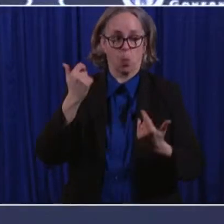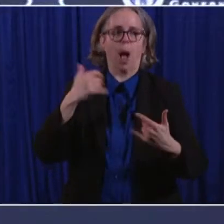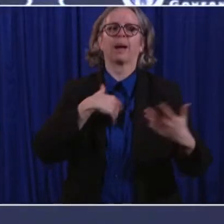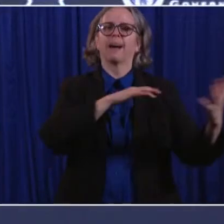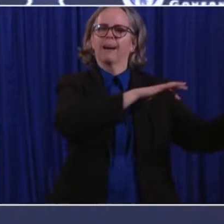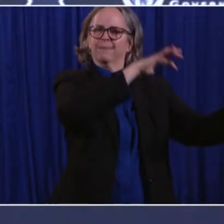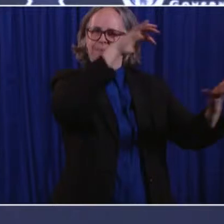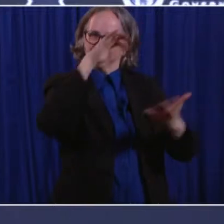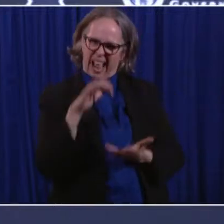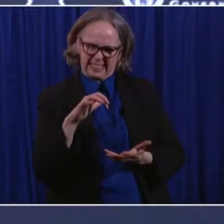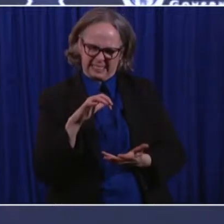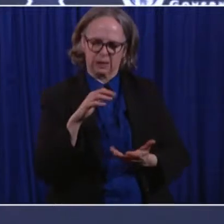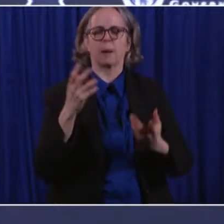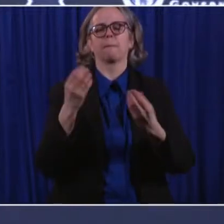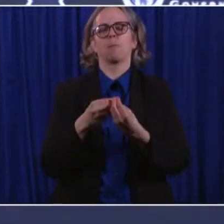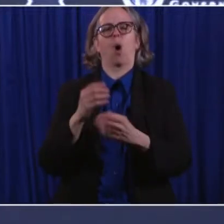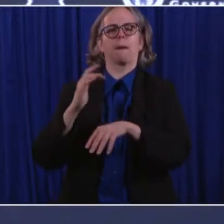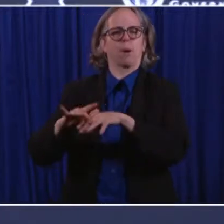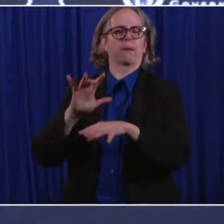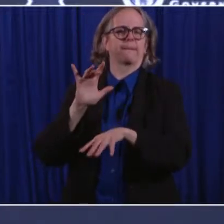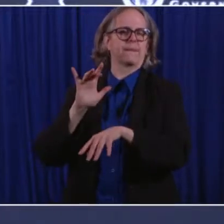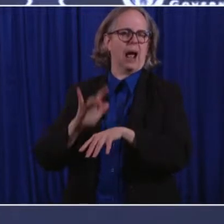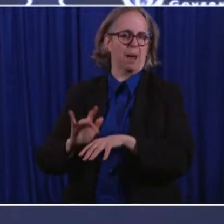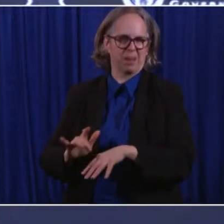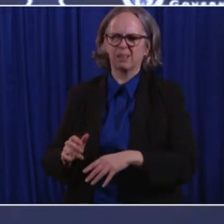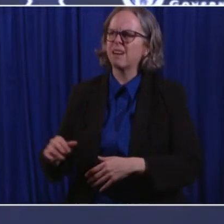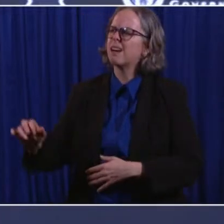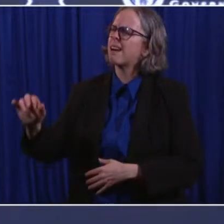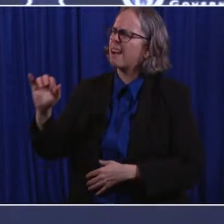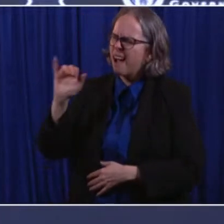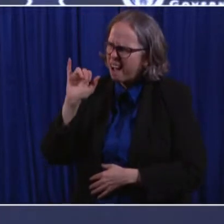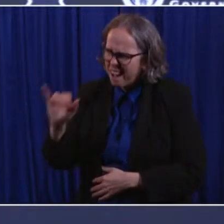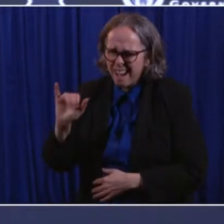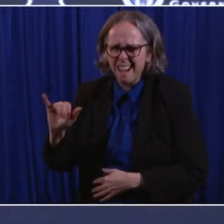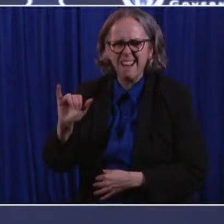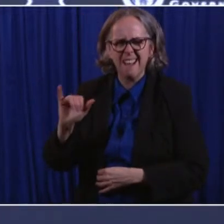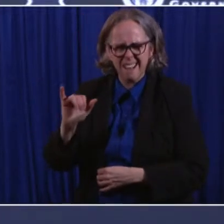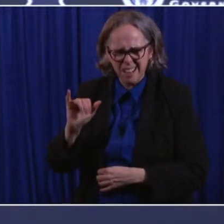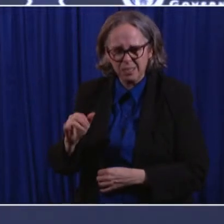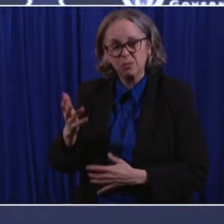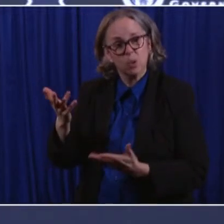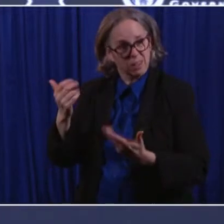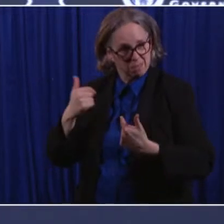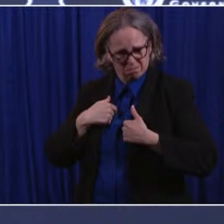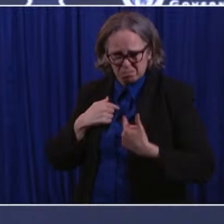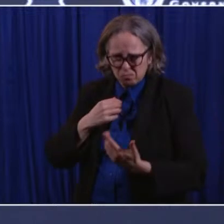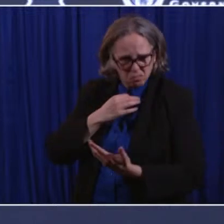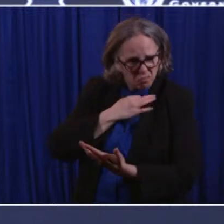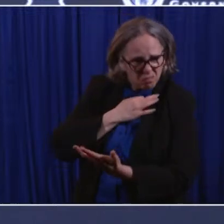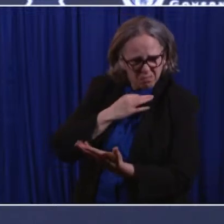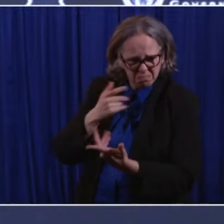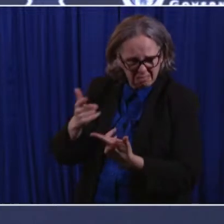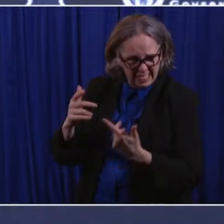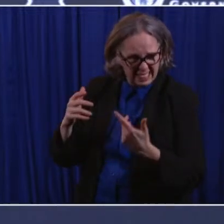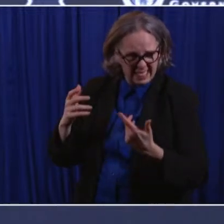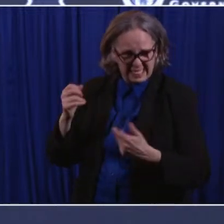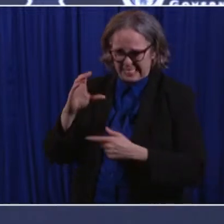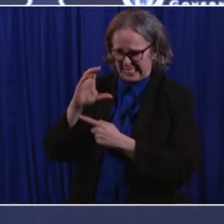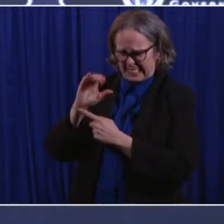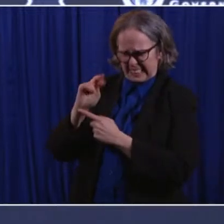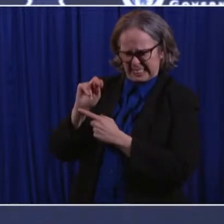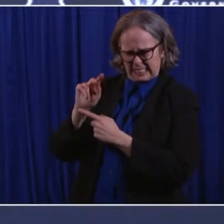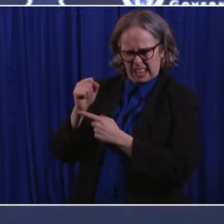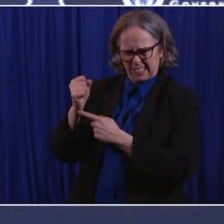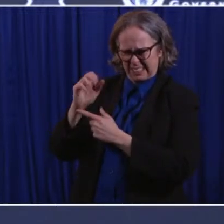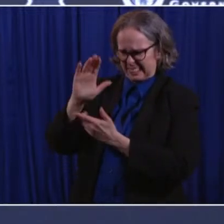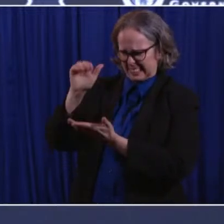my understanding that if you're in regard to the Cintas Center for the next 3 days, that if there are openings,